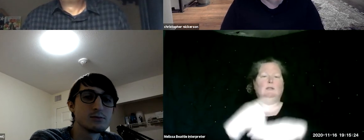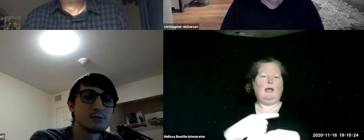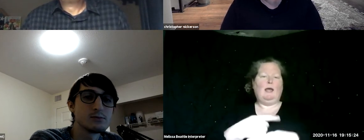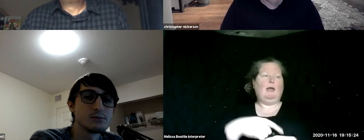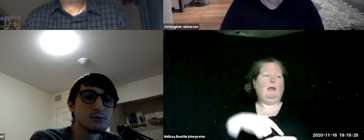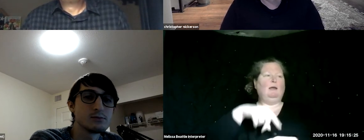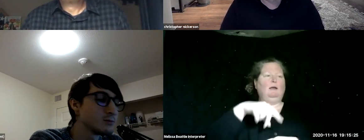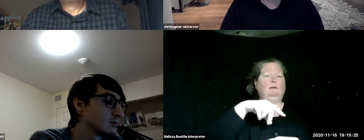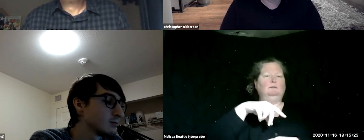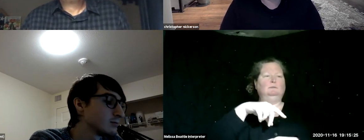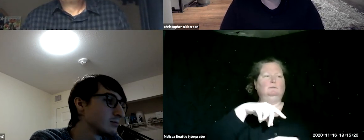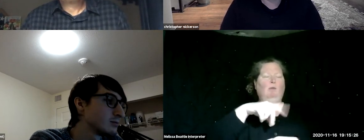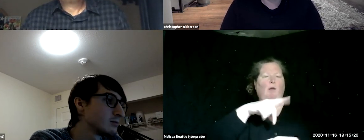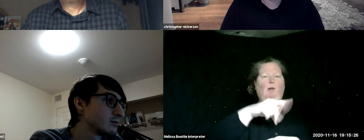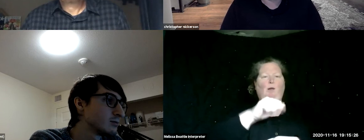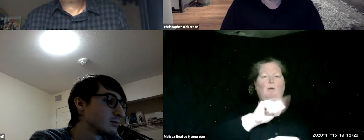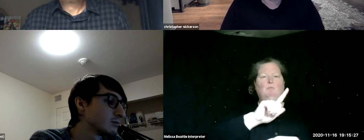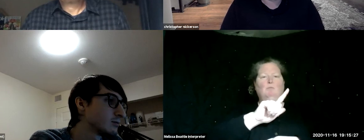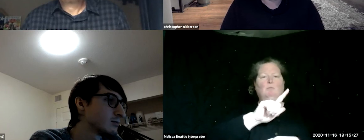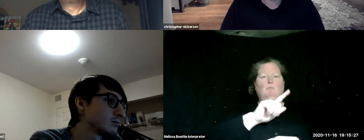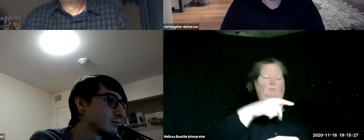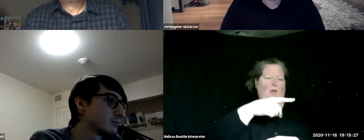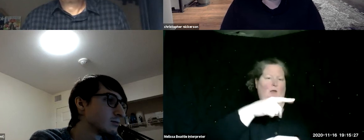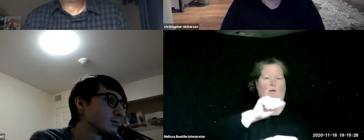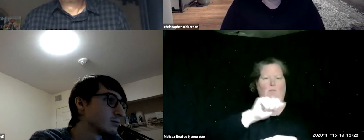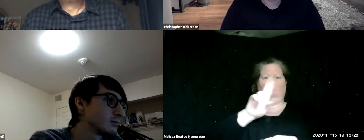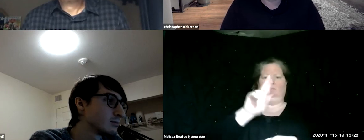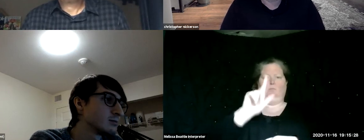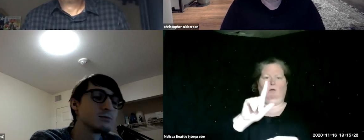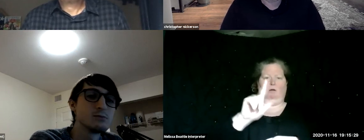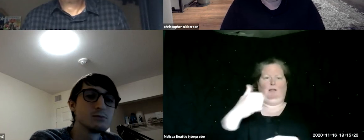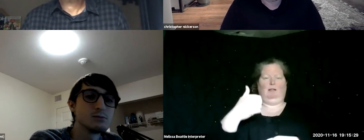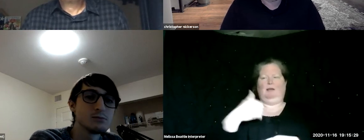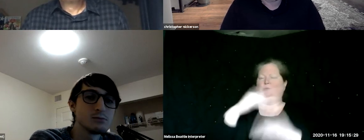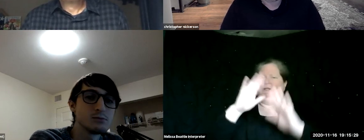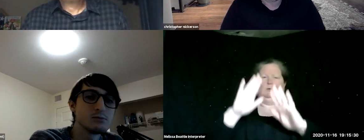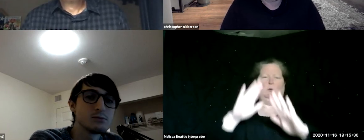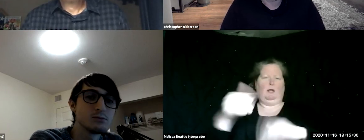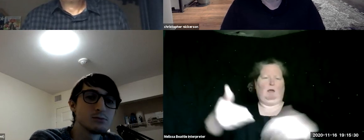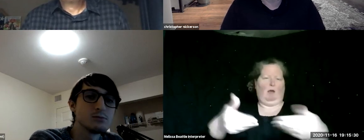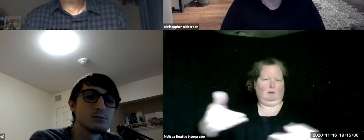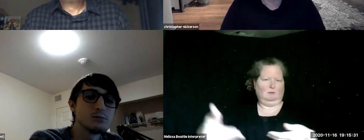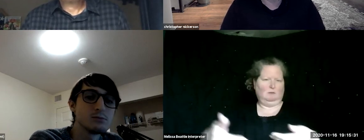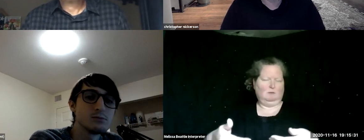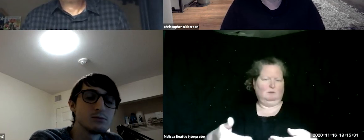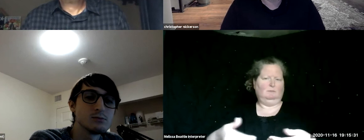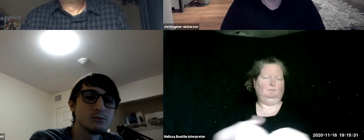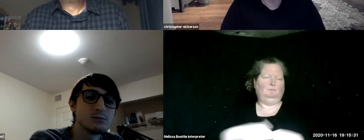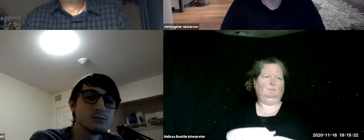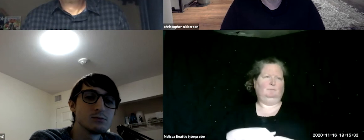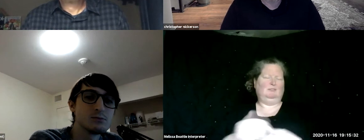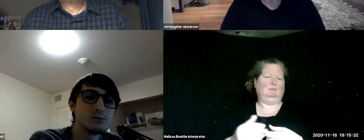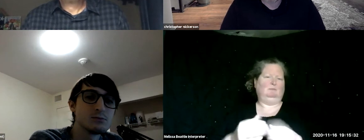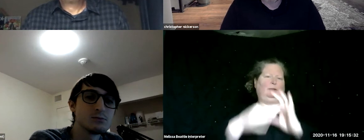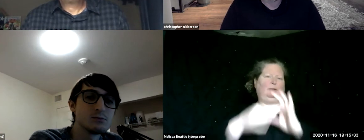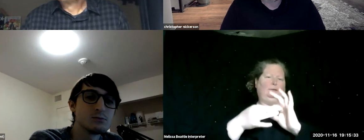Paul.com is always awesome. You know, Paul always has great guests on and is really relevant to kind of the total part of the security